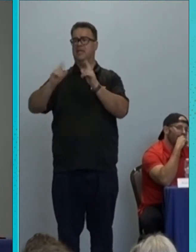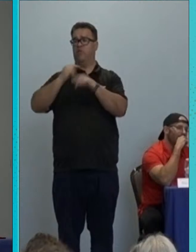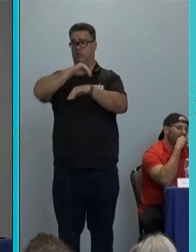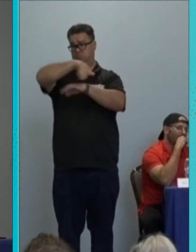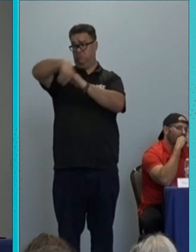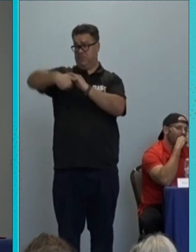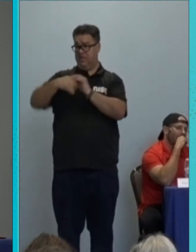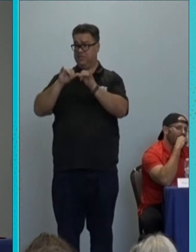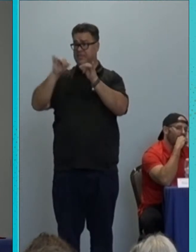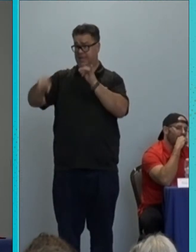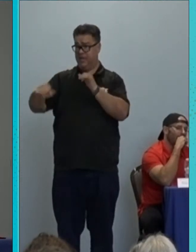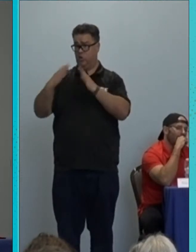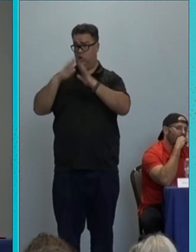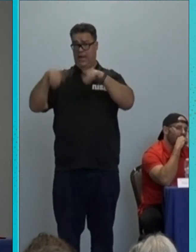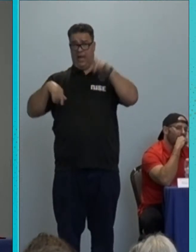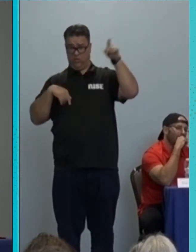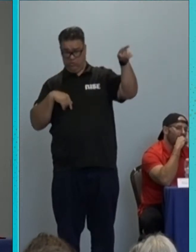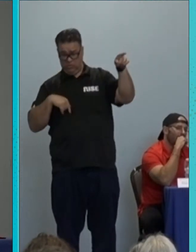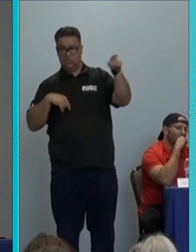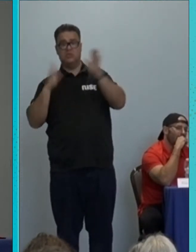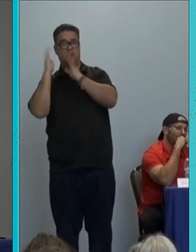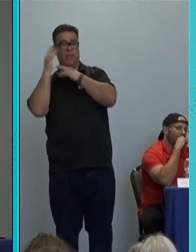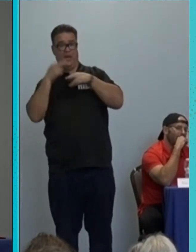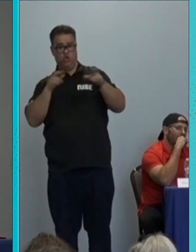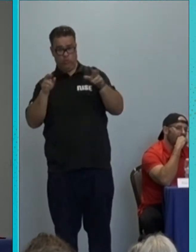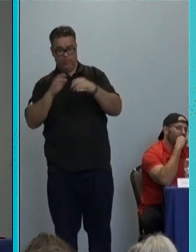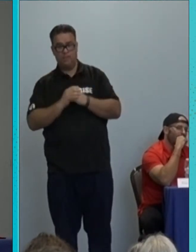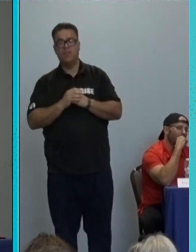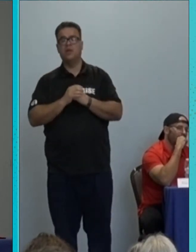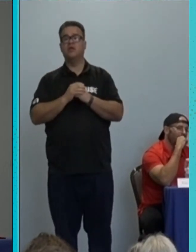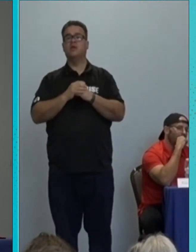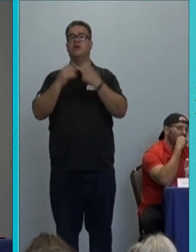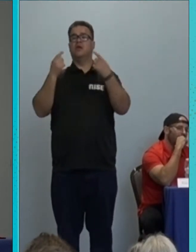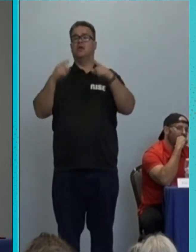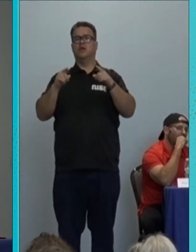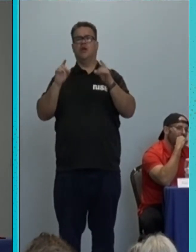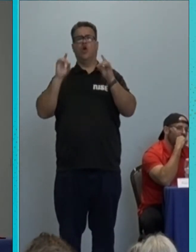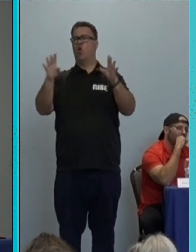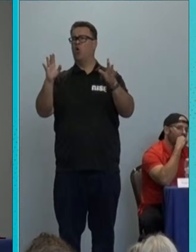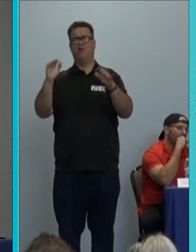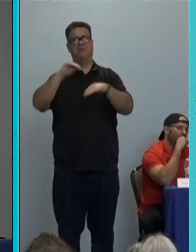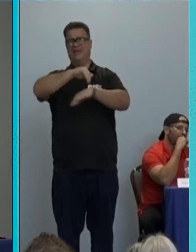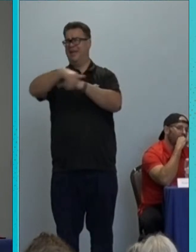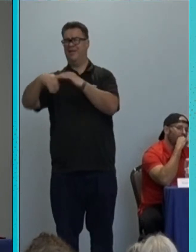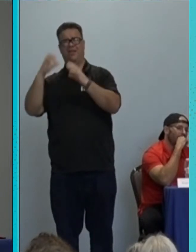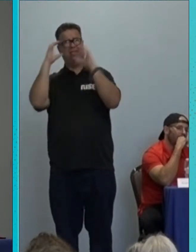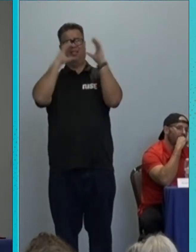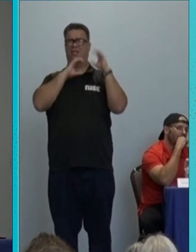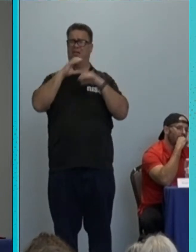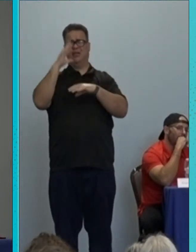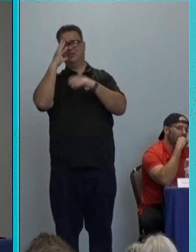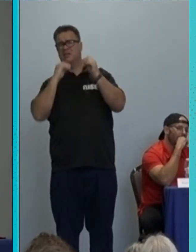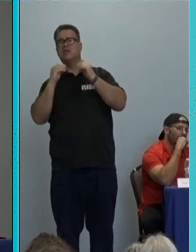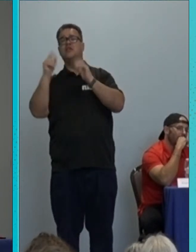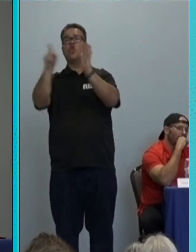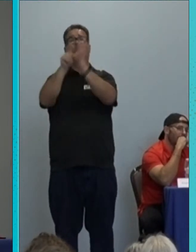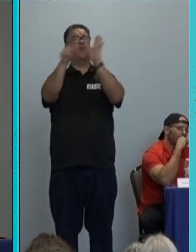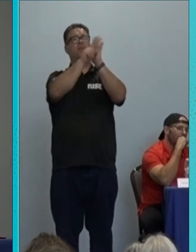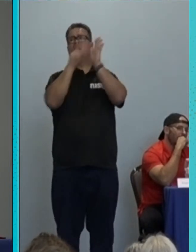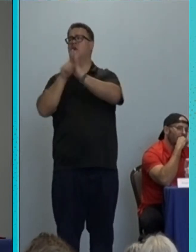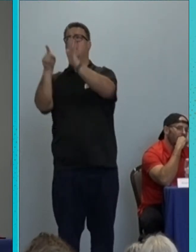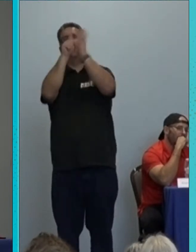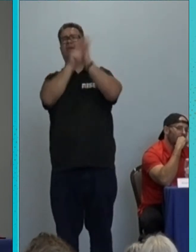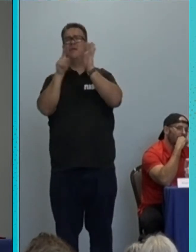night in the bedroom. And it was a horrible night because the smoke alarm